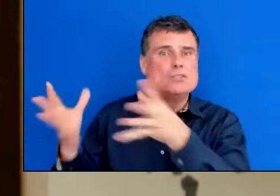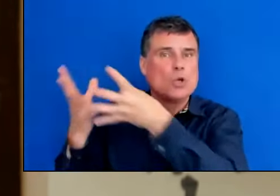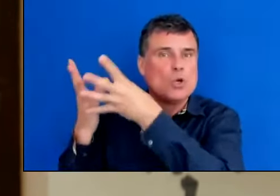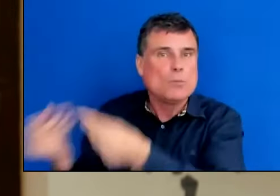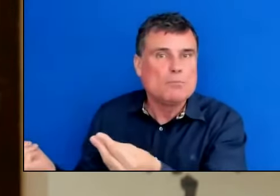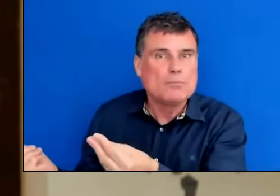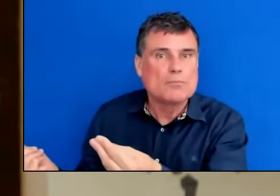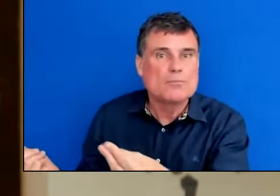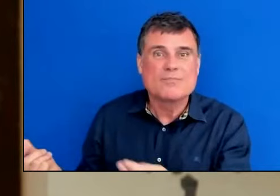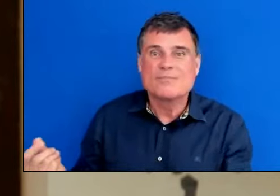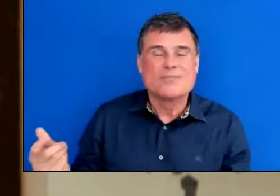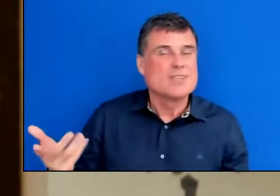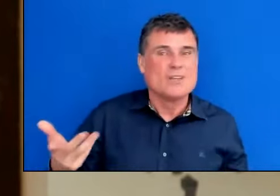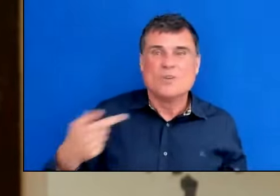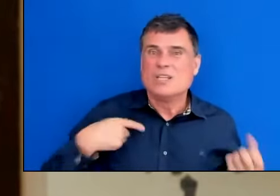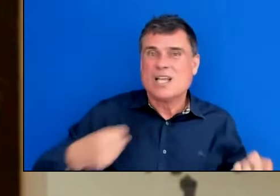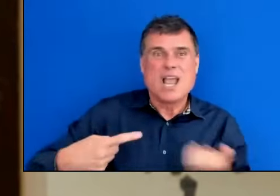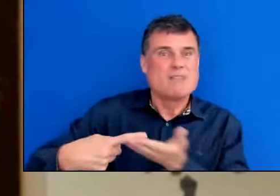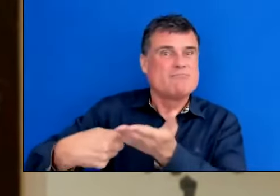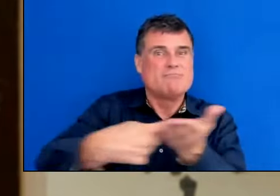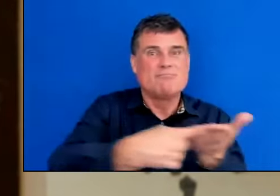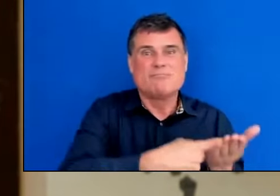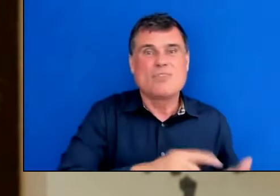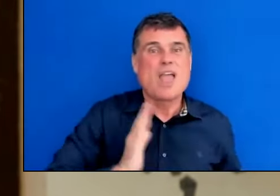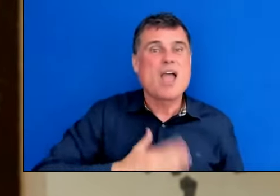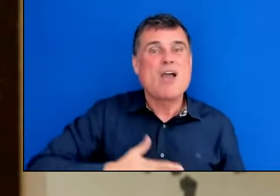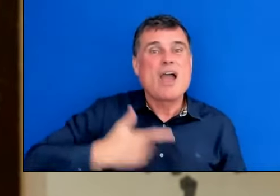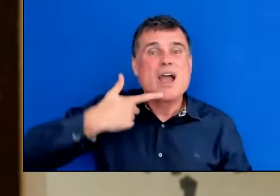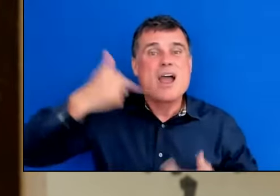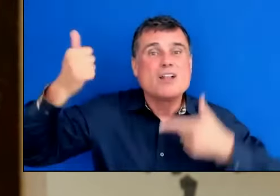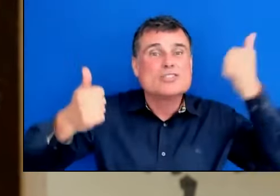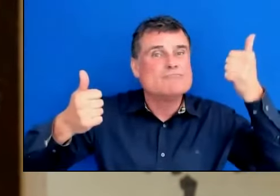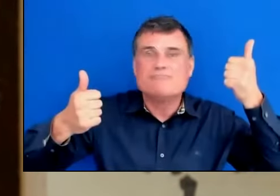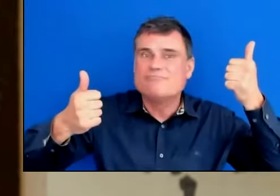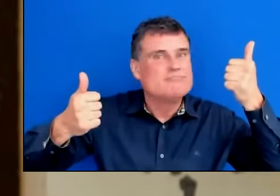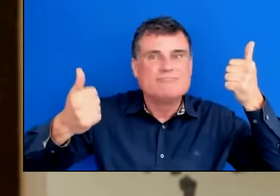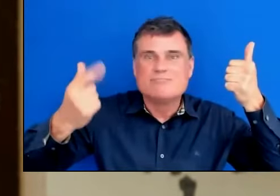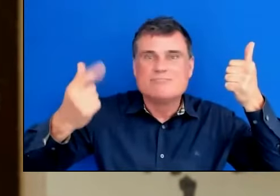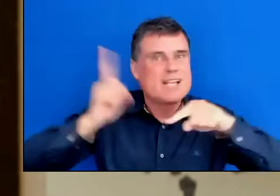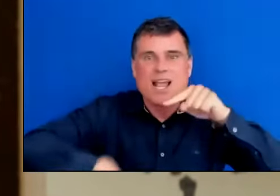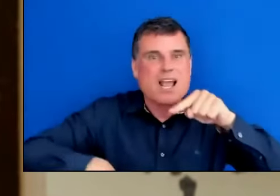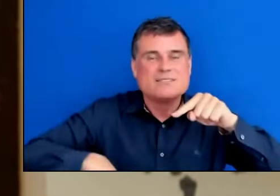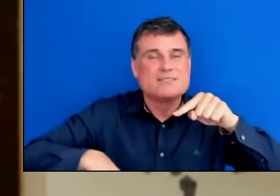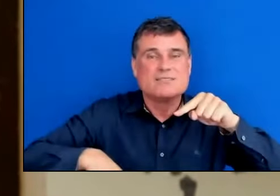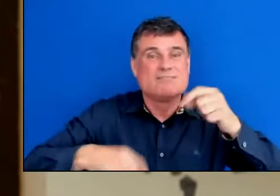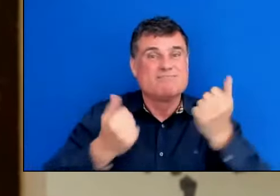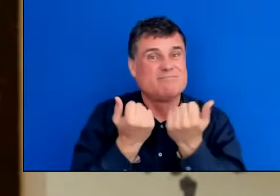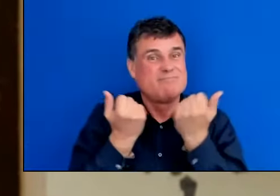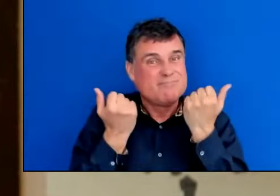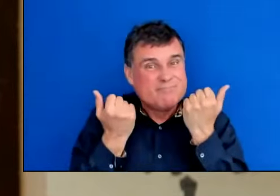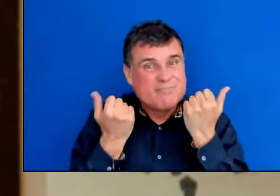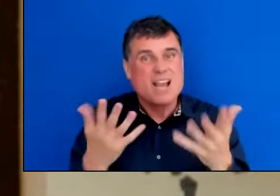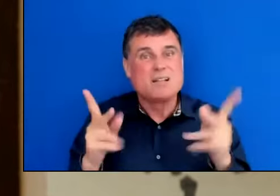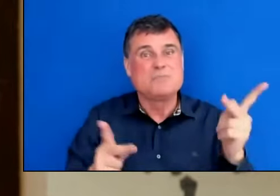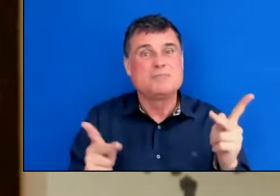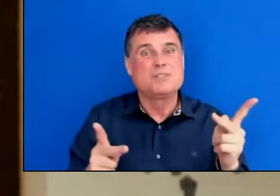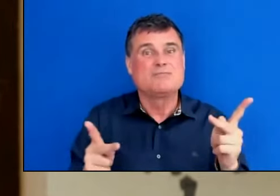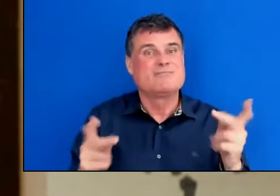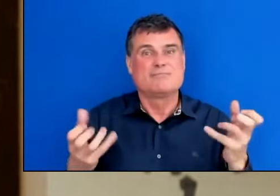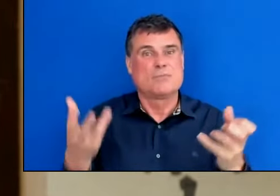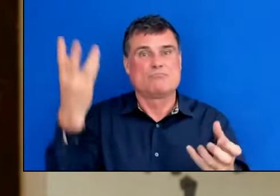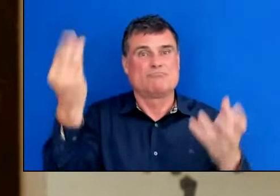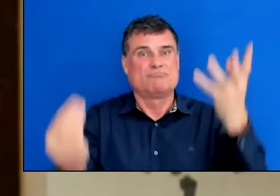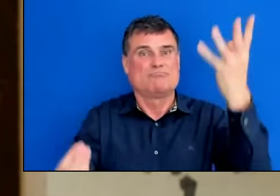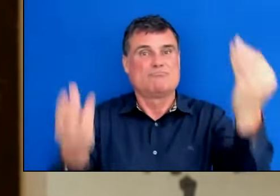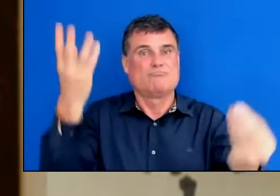that we could no longer converse with our Issei elders. Many lost their opportunity for